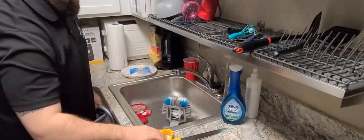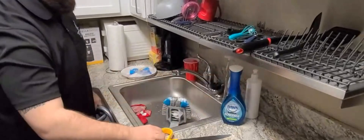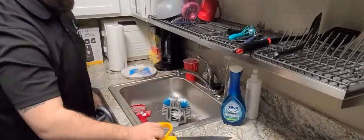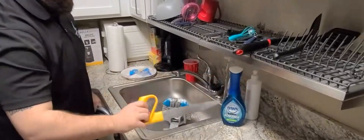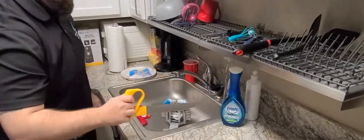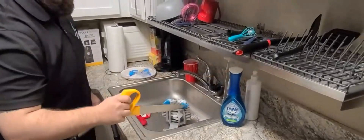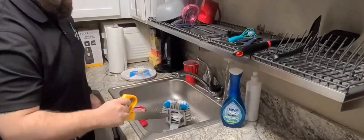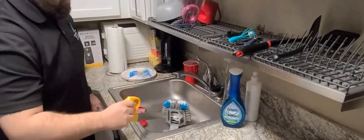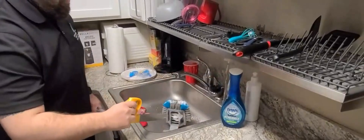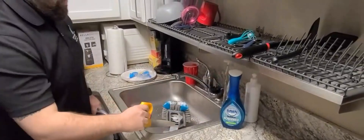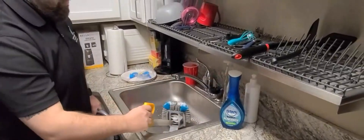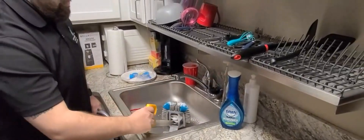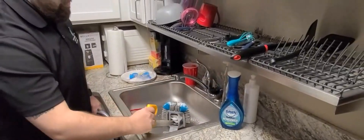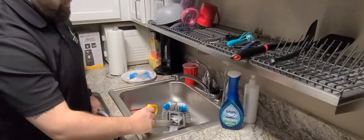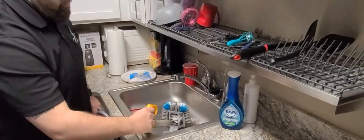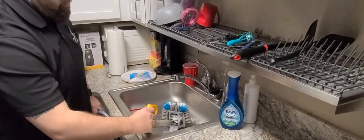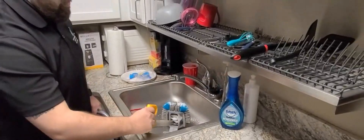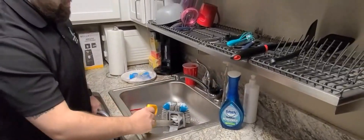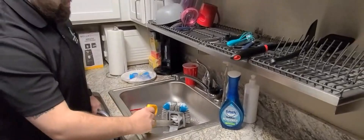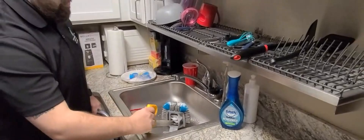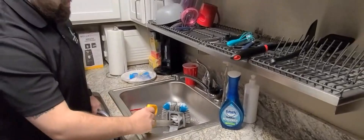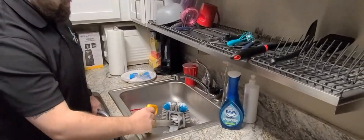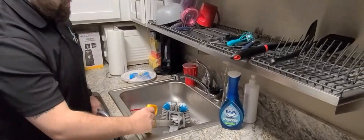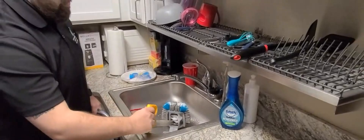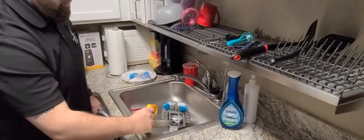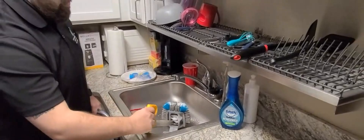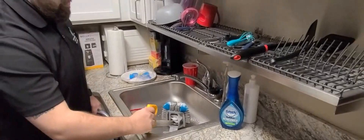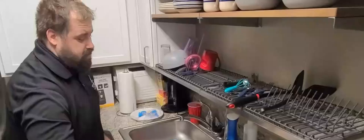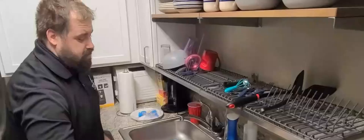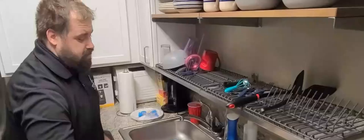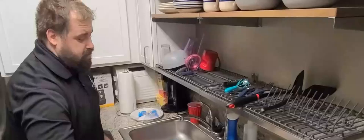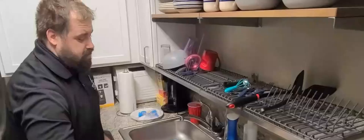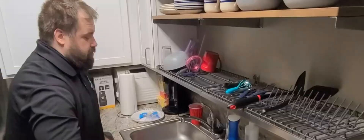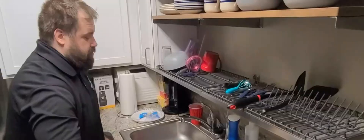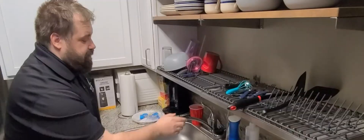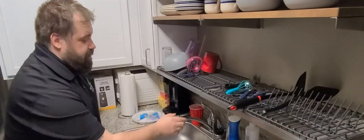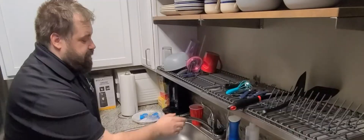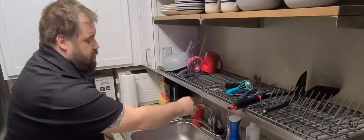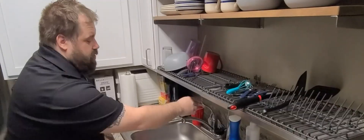and then all you do is swipe